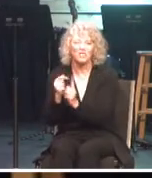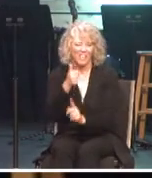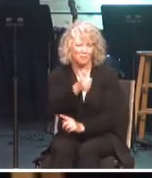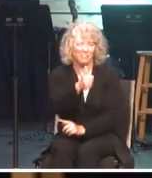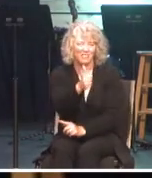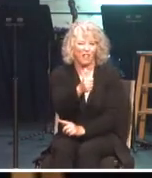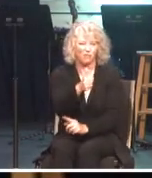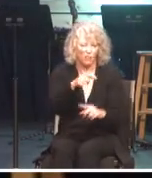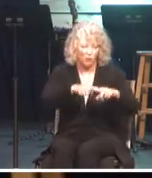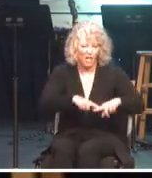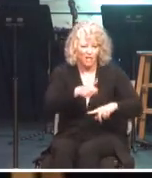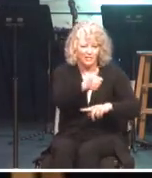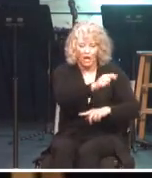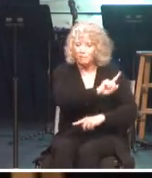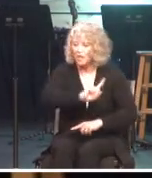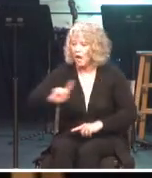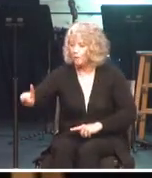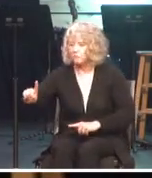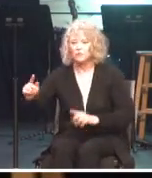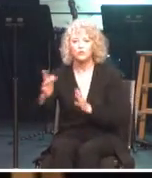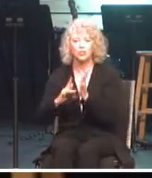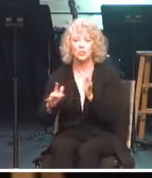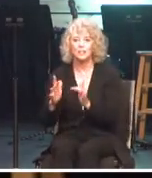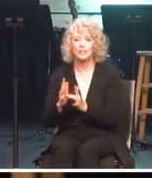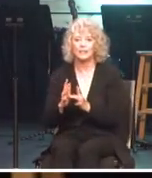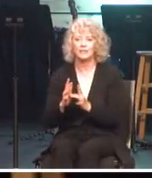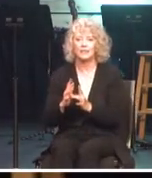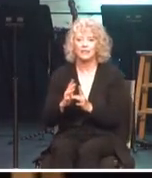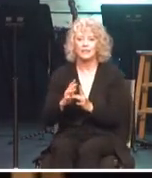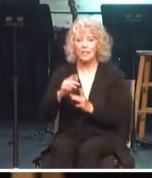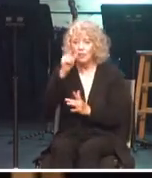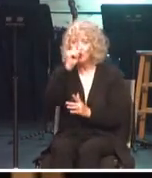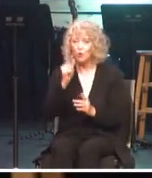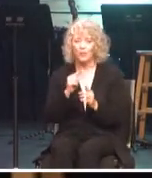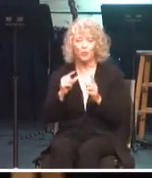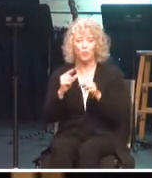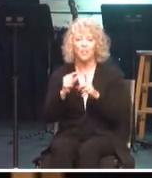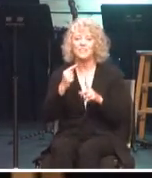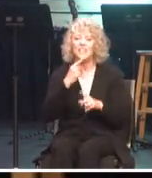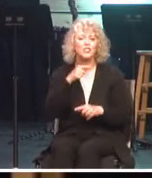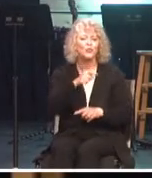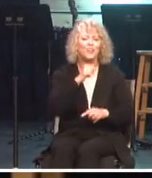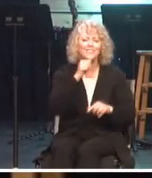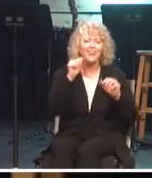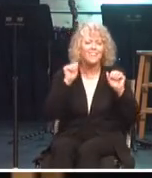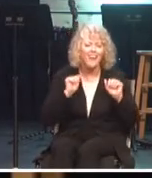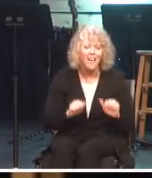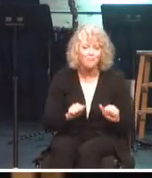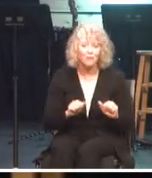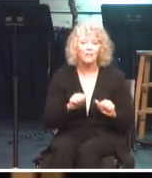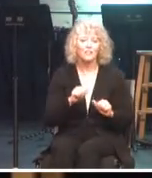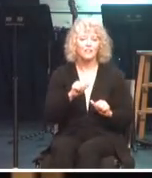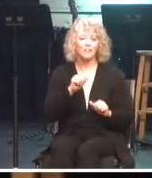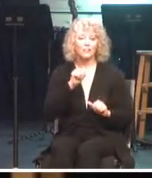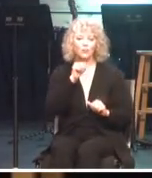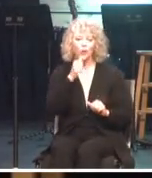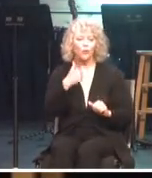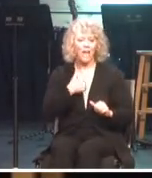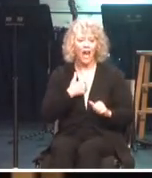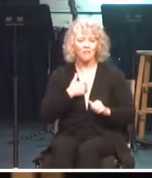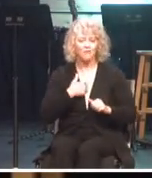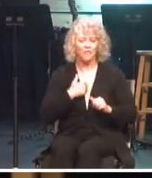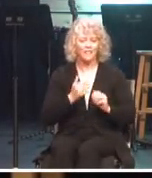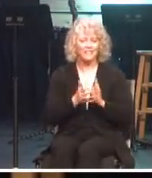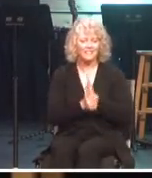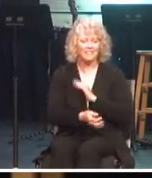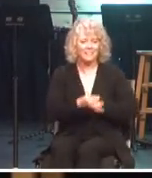Can come. Dunamai is able to come. This refers to power and